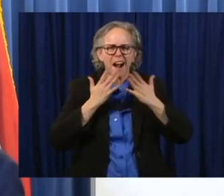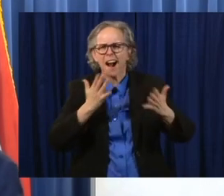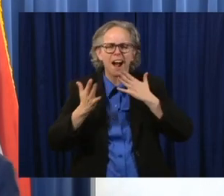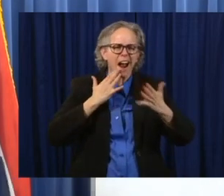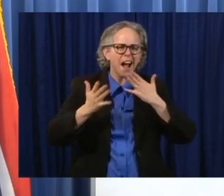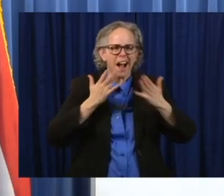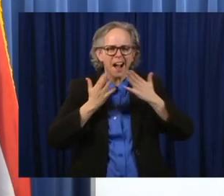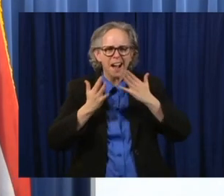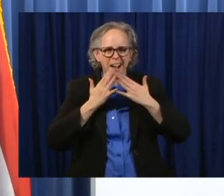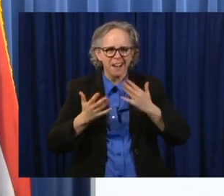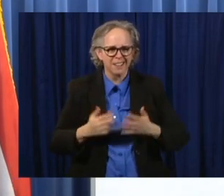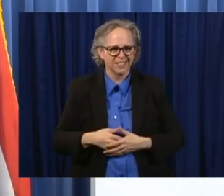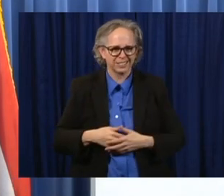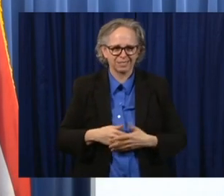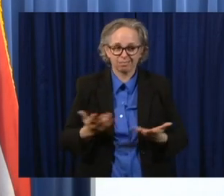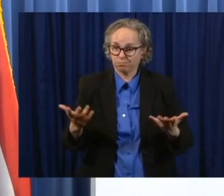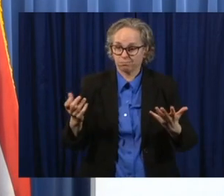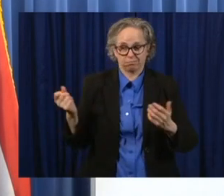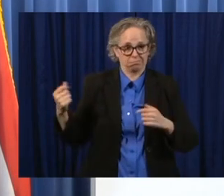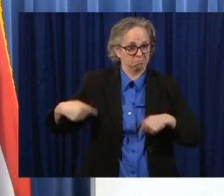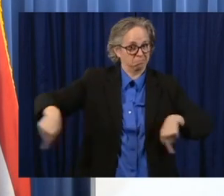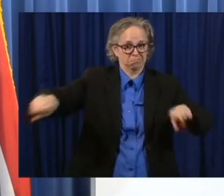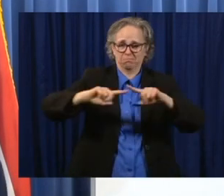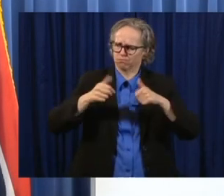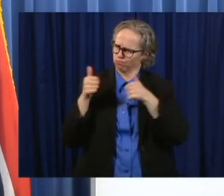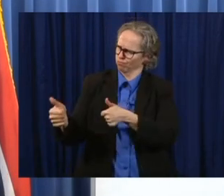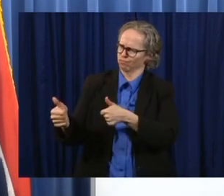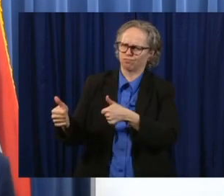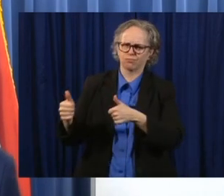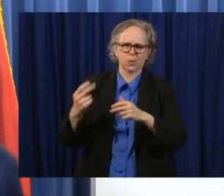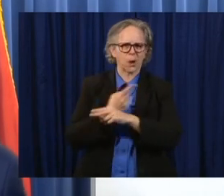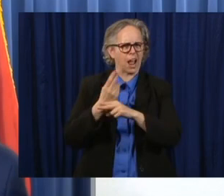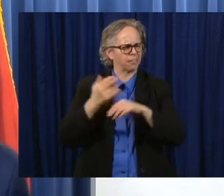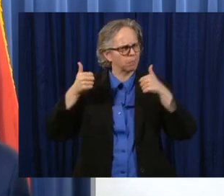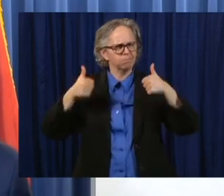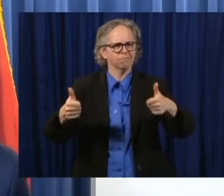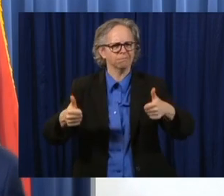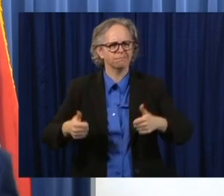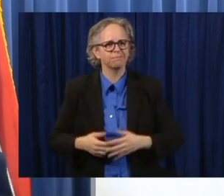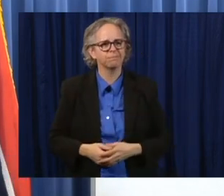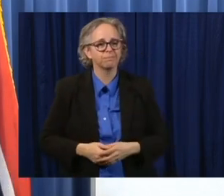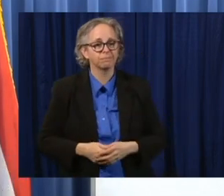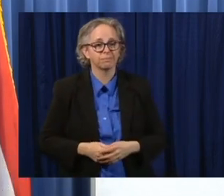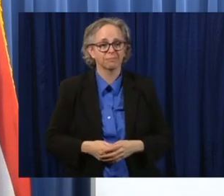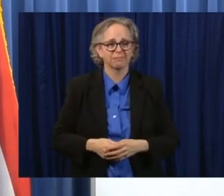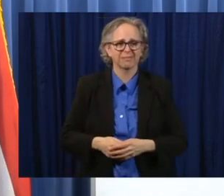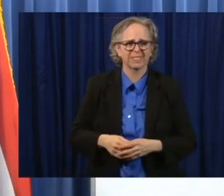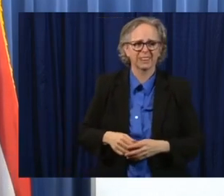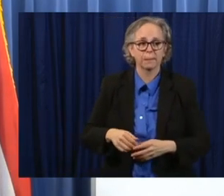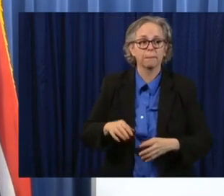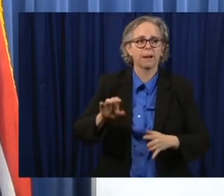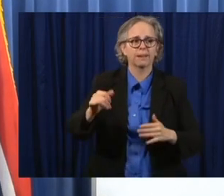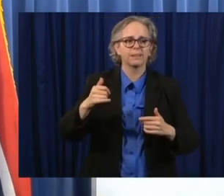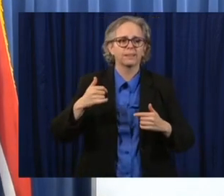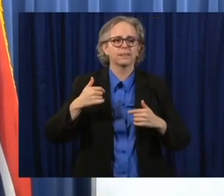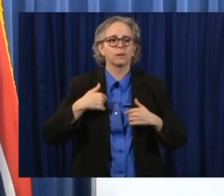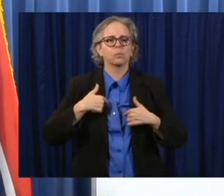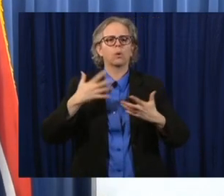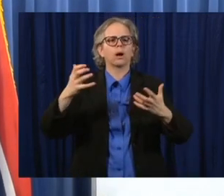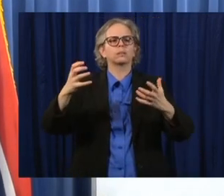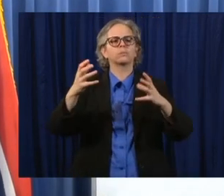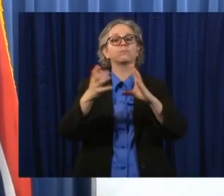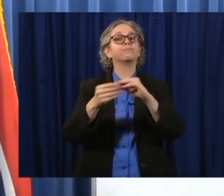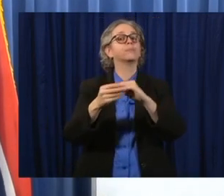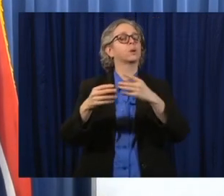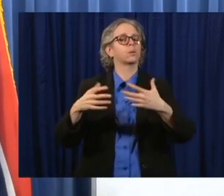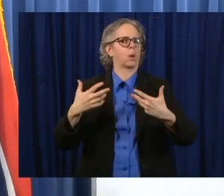public. That's good. Very, very good. Well, I'm going to, Doctor, you will not be able to see me, but I'm going to kind of describe what I'm doing. And I'm